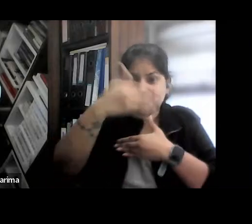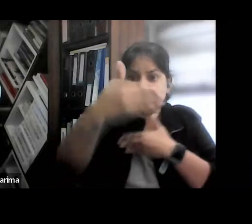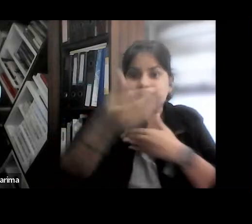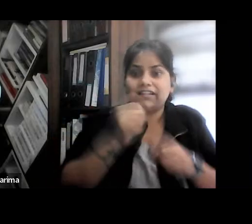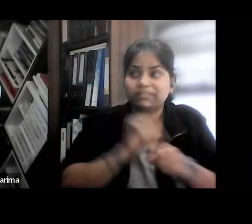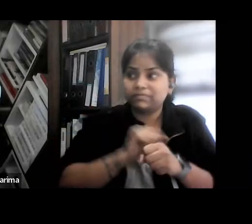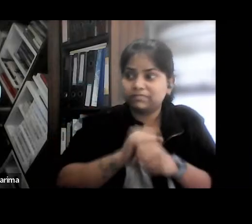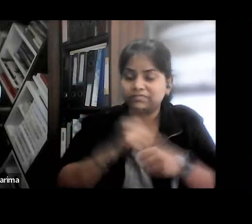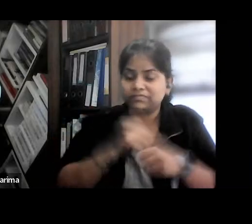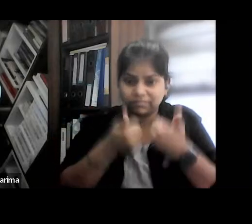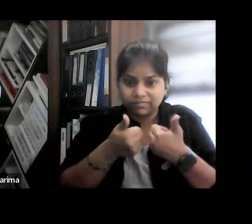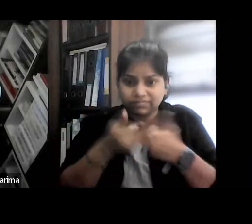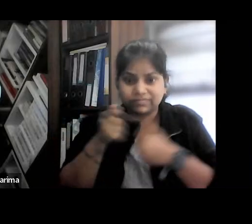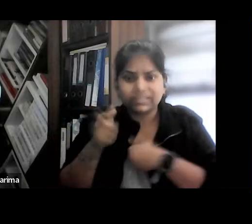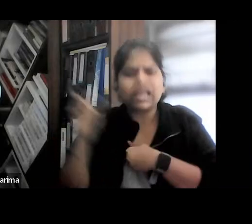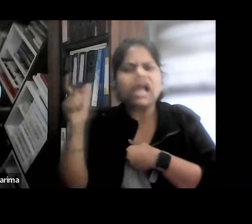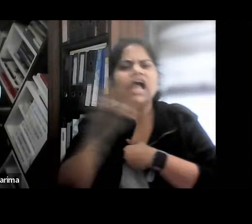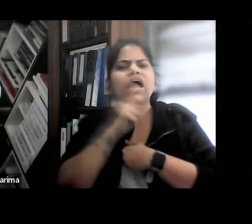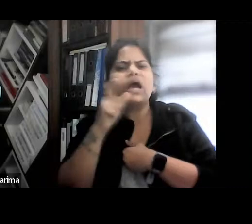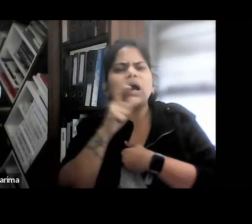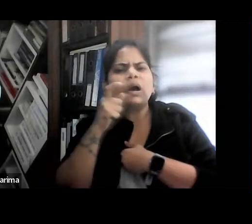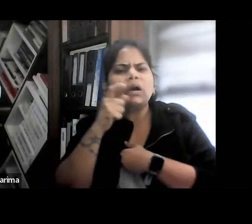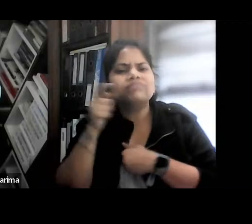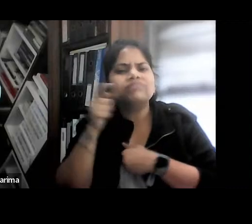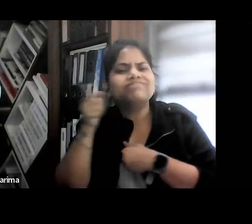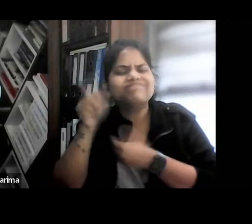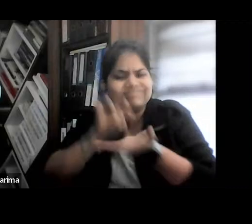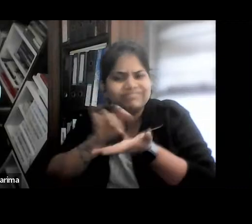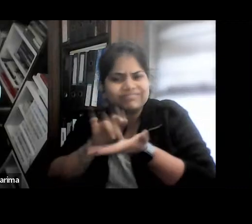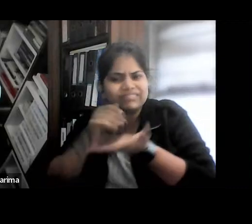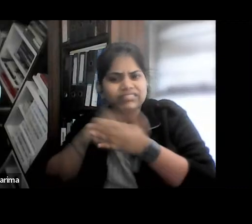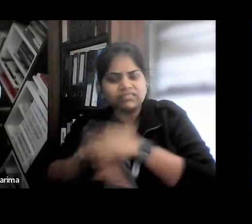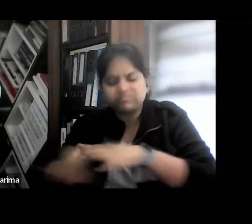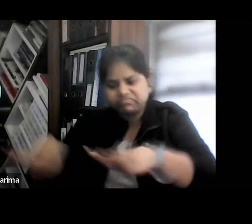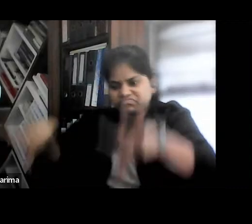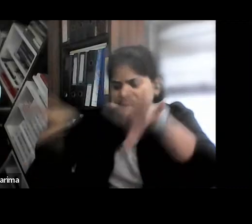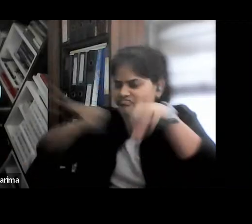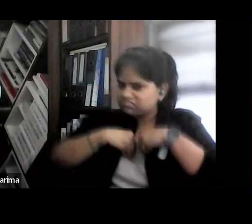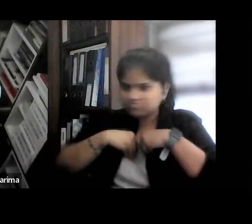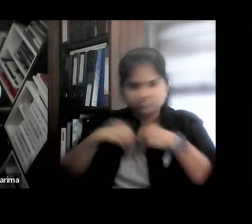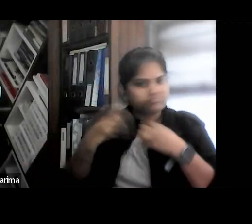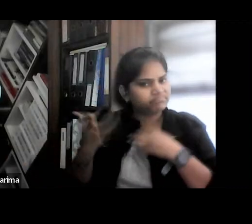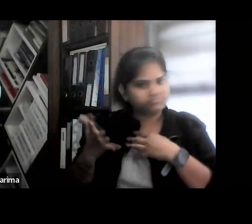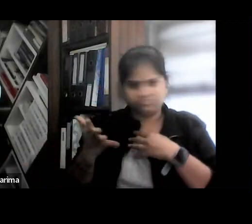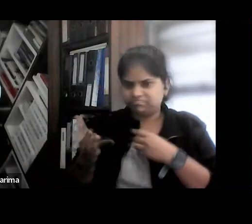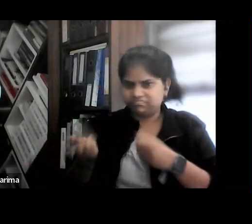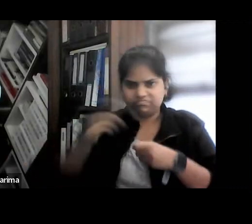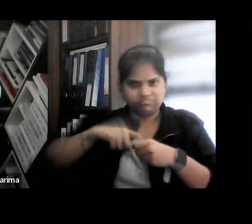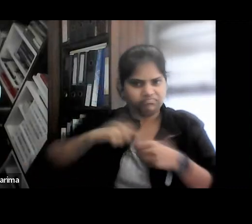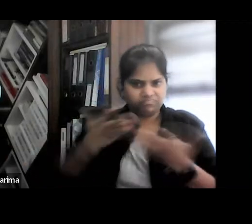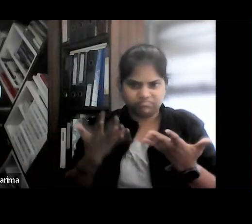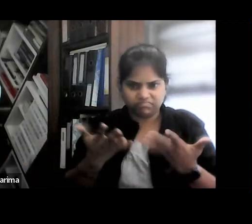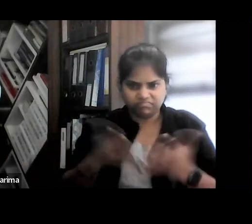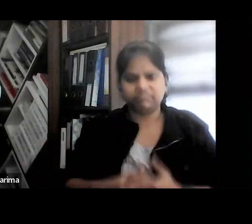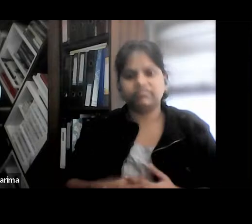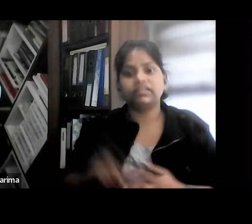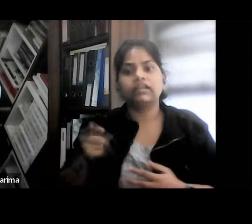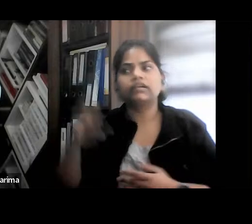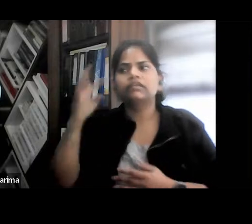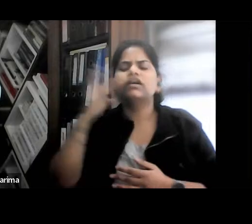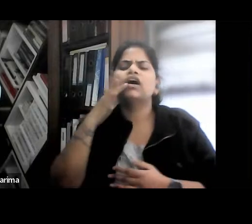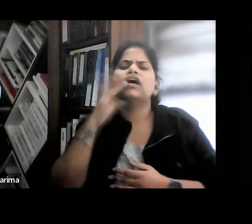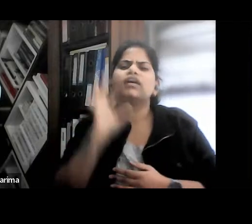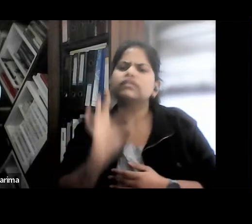none of the colleges in Hoshiarpur were going to admit a deaf person. These realities continue to haunt him in his search